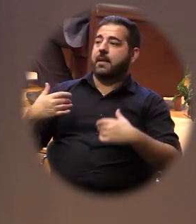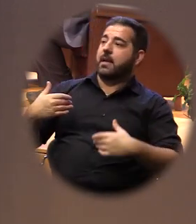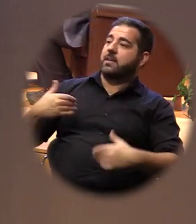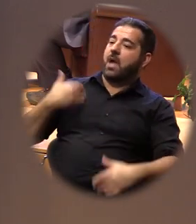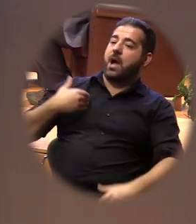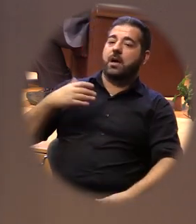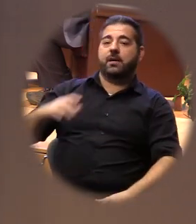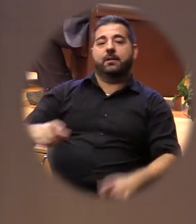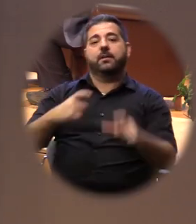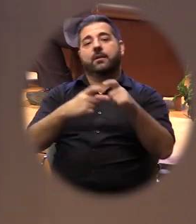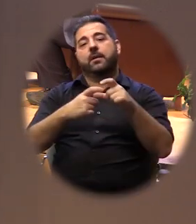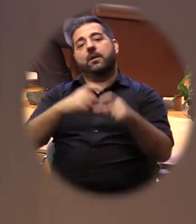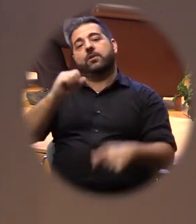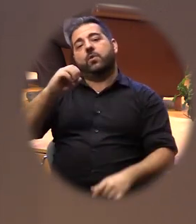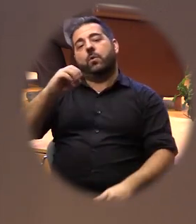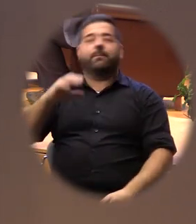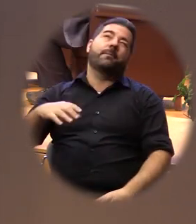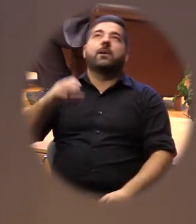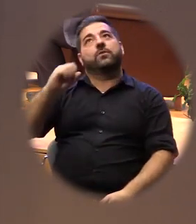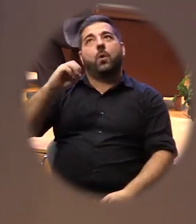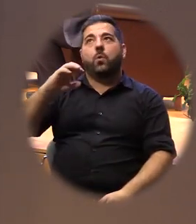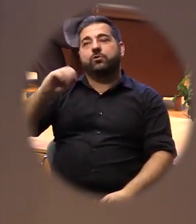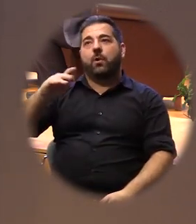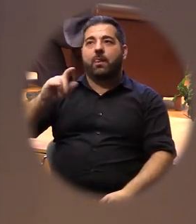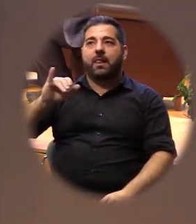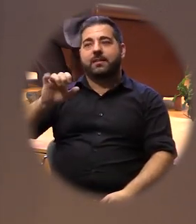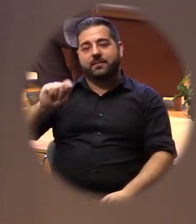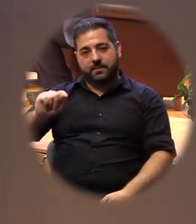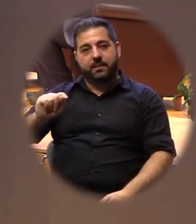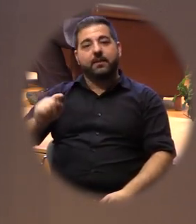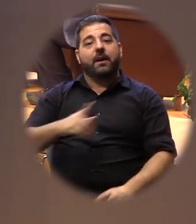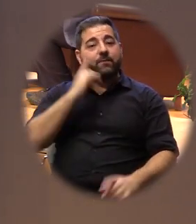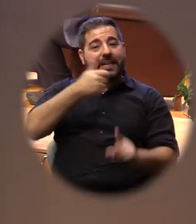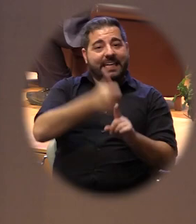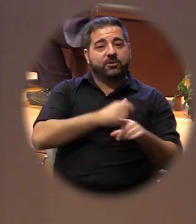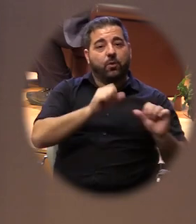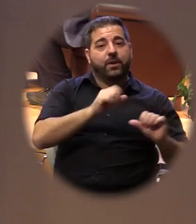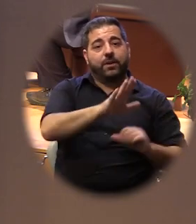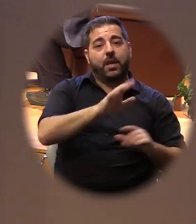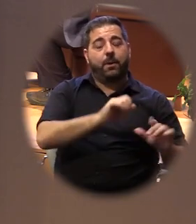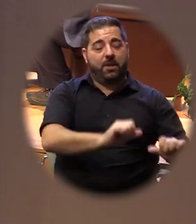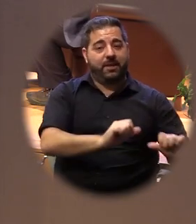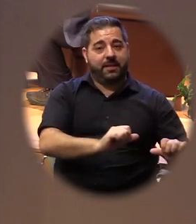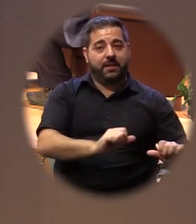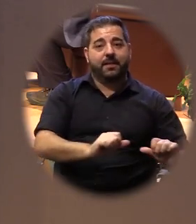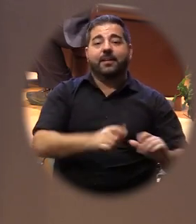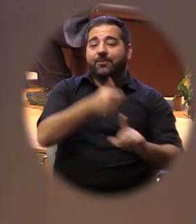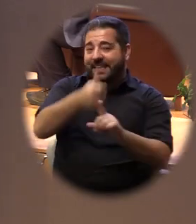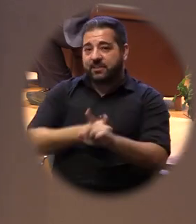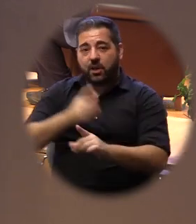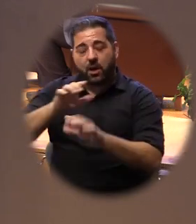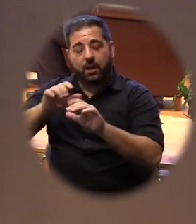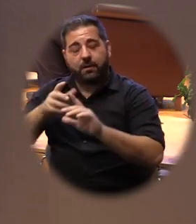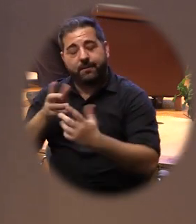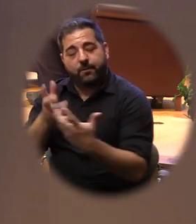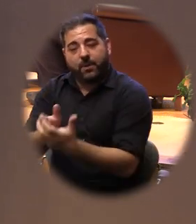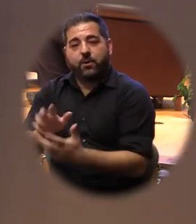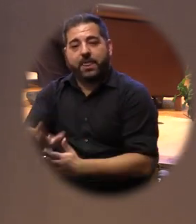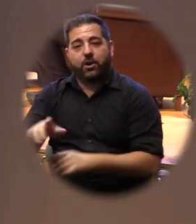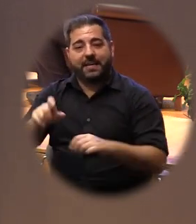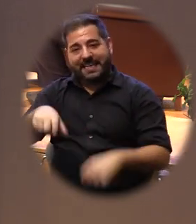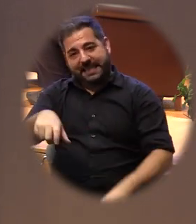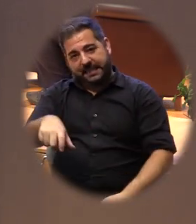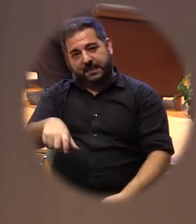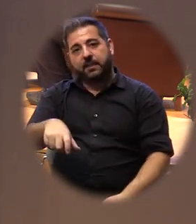socialist with the following motto: from each according to their ability, to each according to their need. And in every aspect